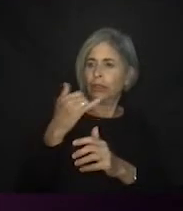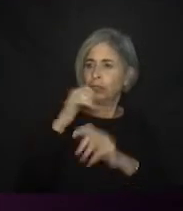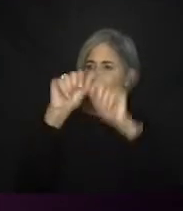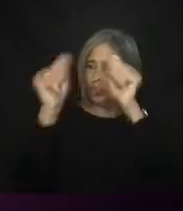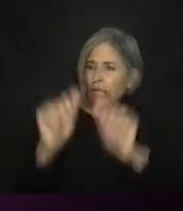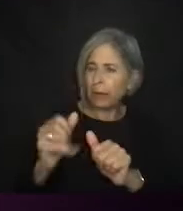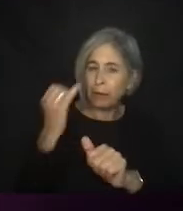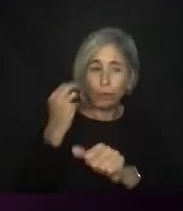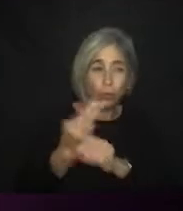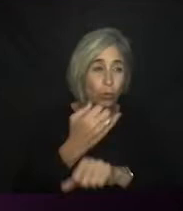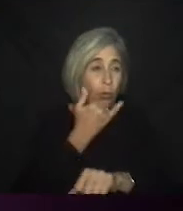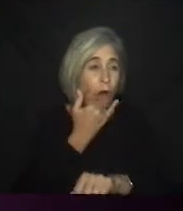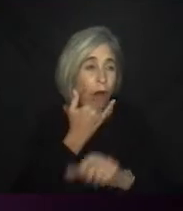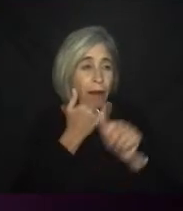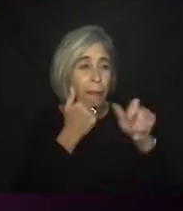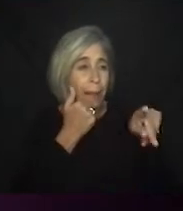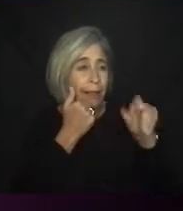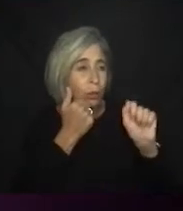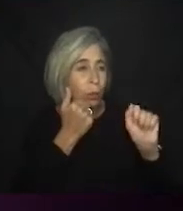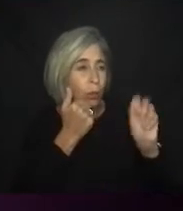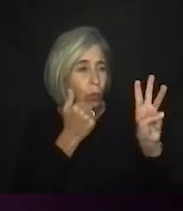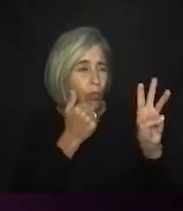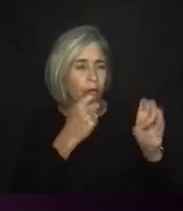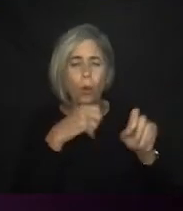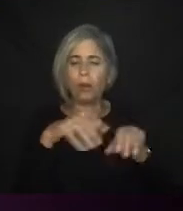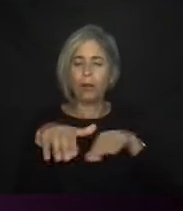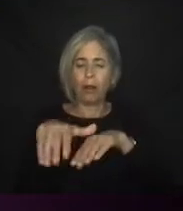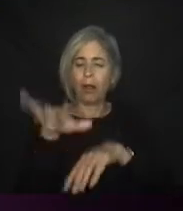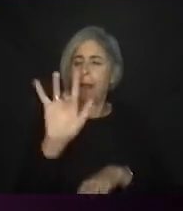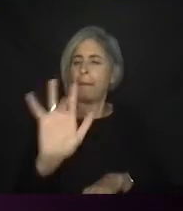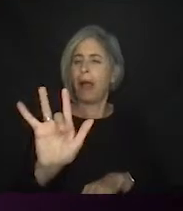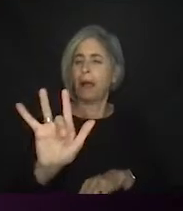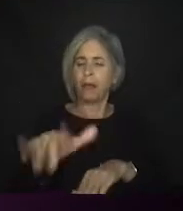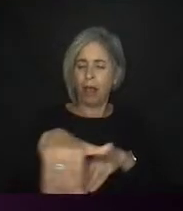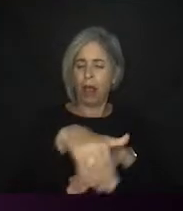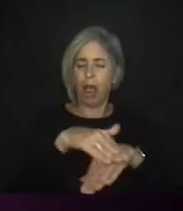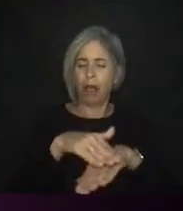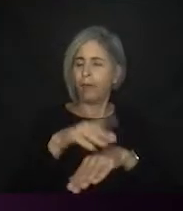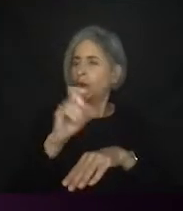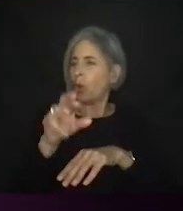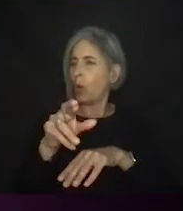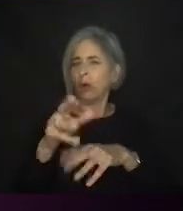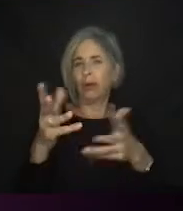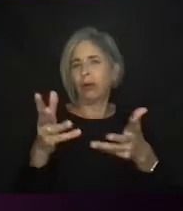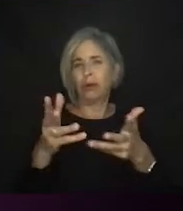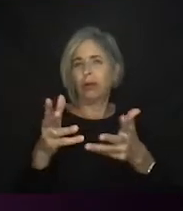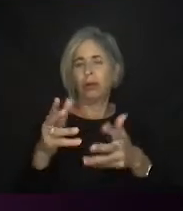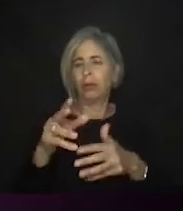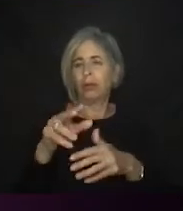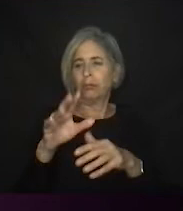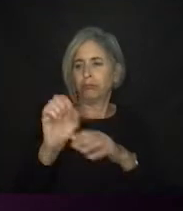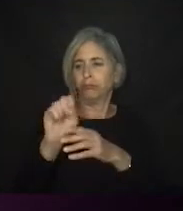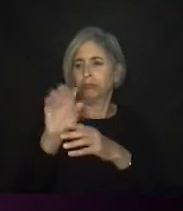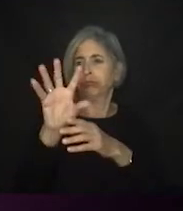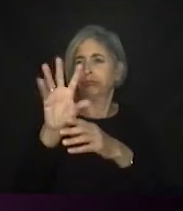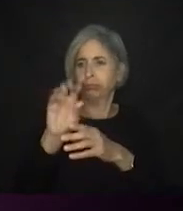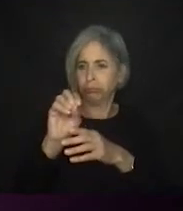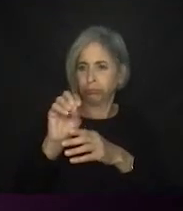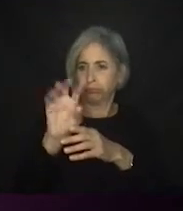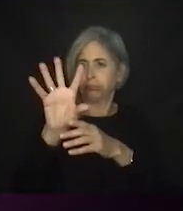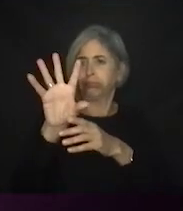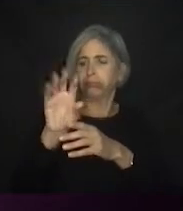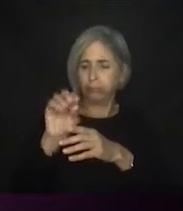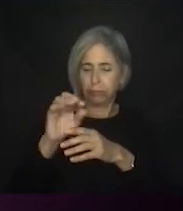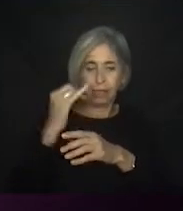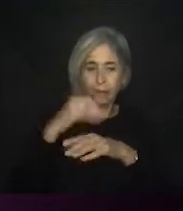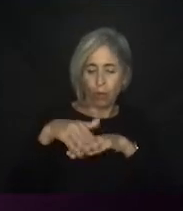password, or having a button hover or glow or whatever, like pulsate or glow